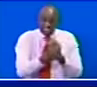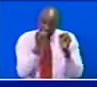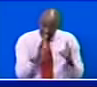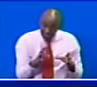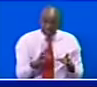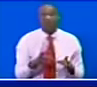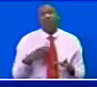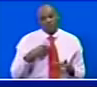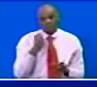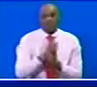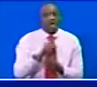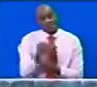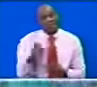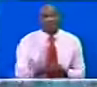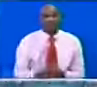defined.